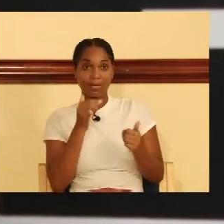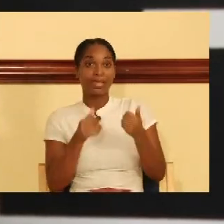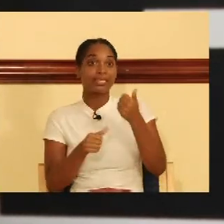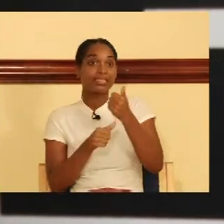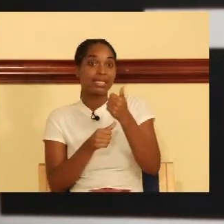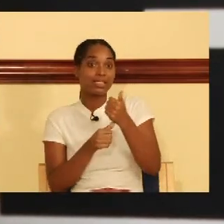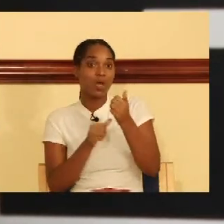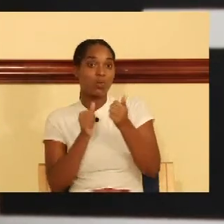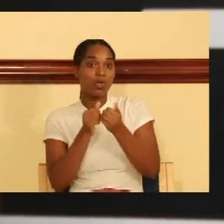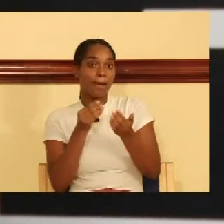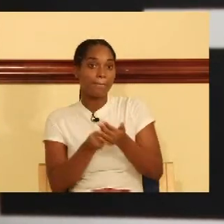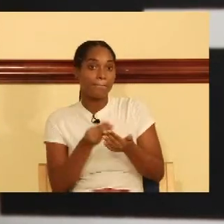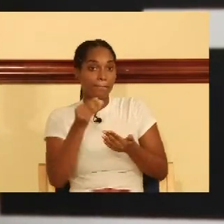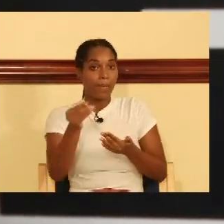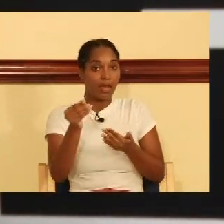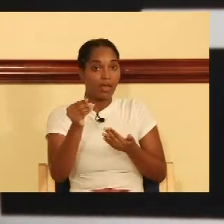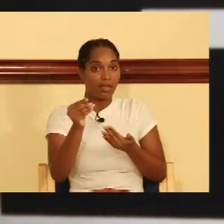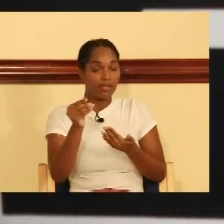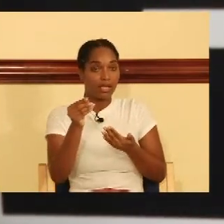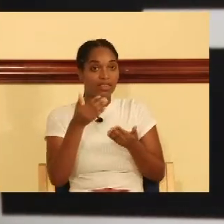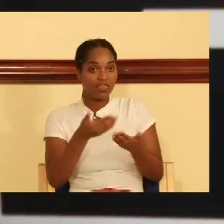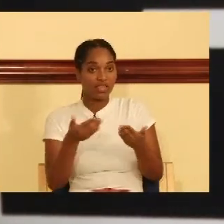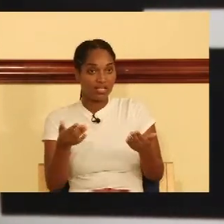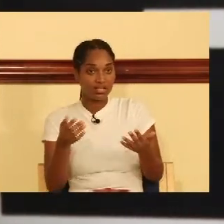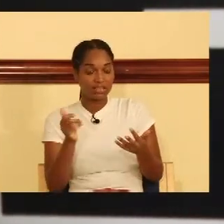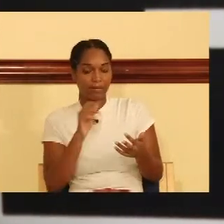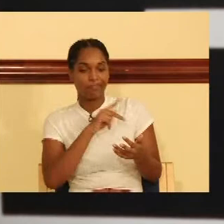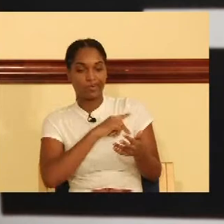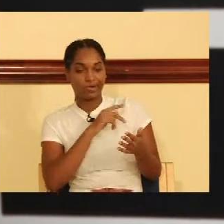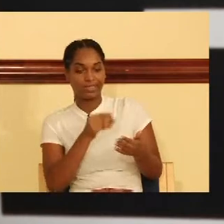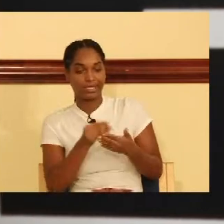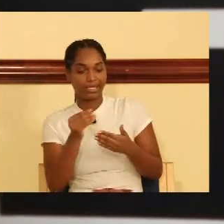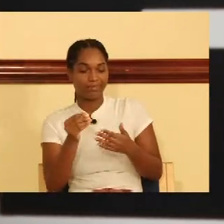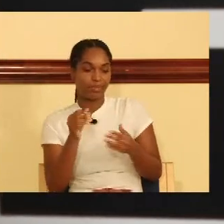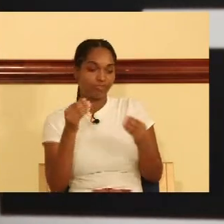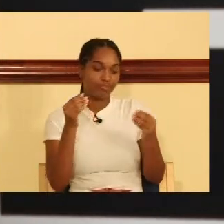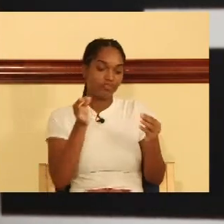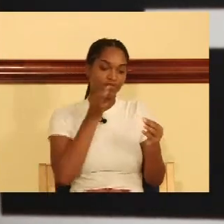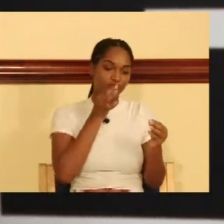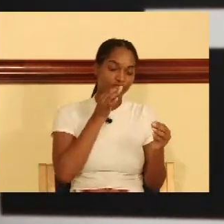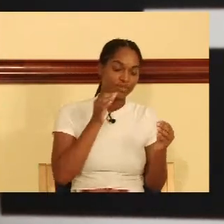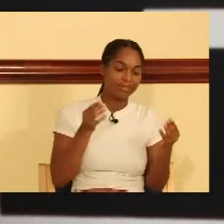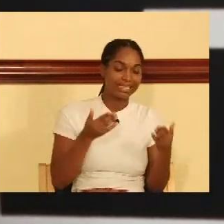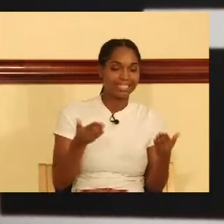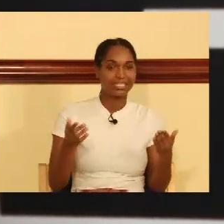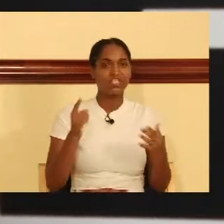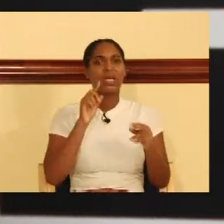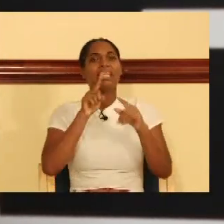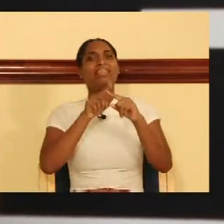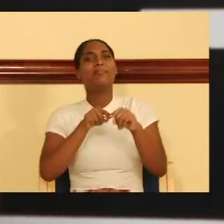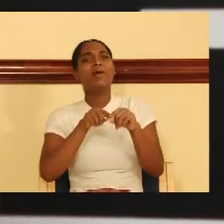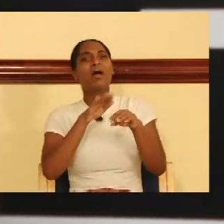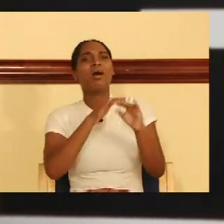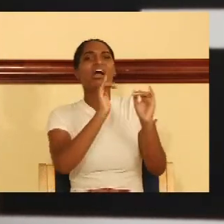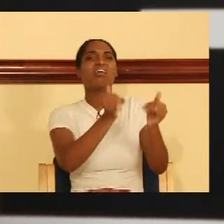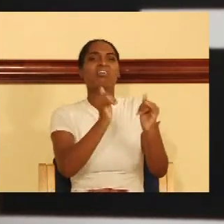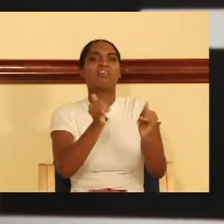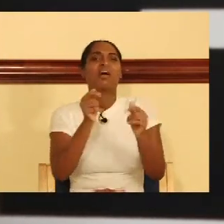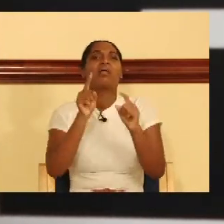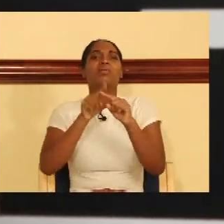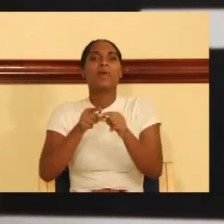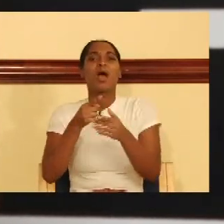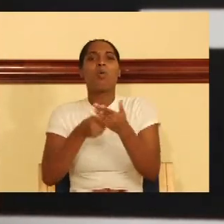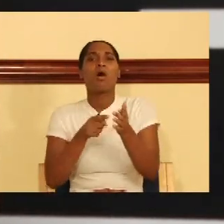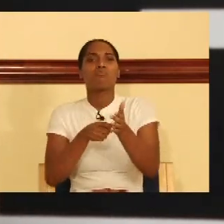with the purchase of items, personal items, grocery items. So it depends on the individual and what is